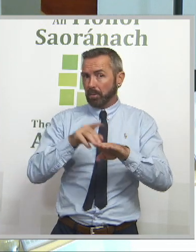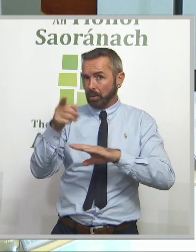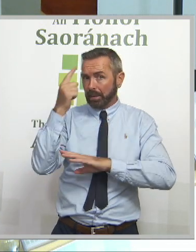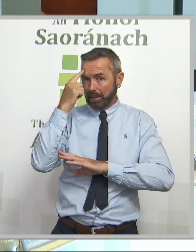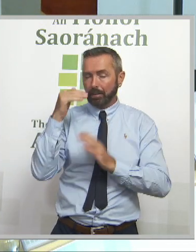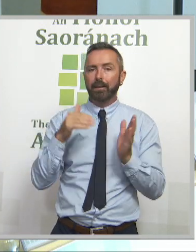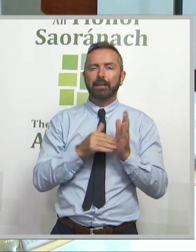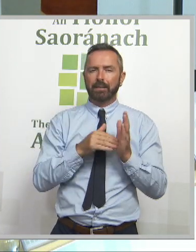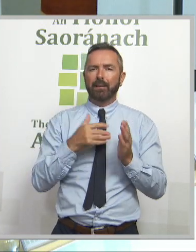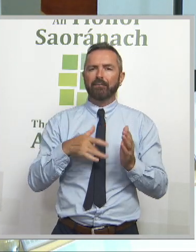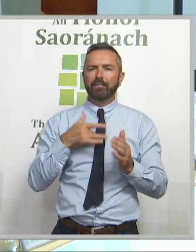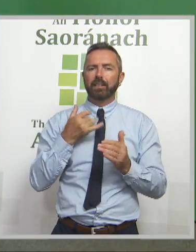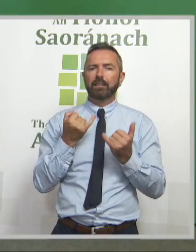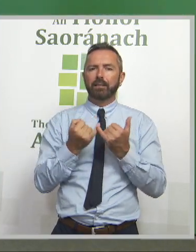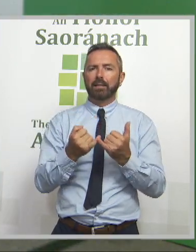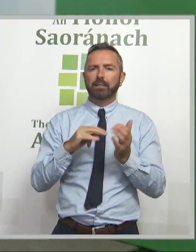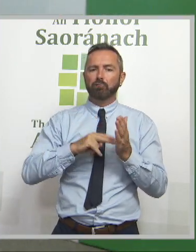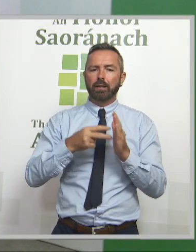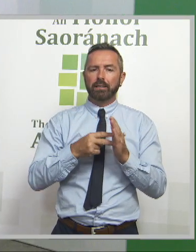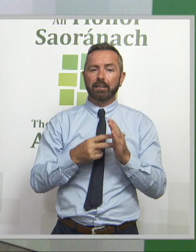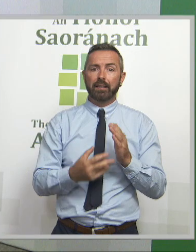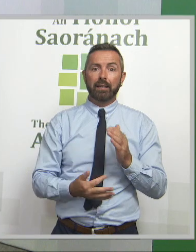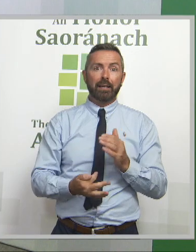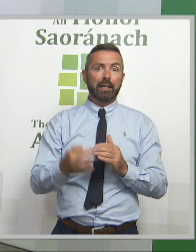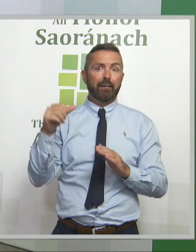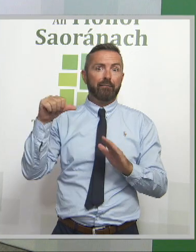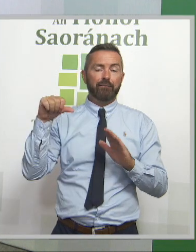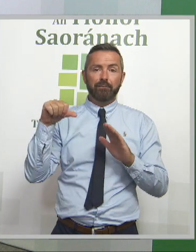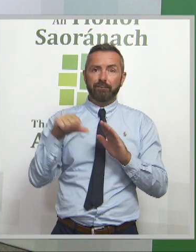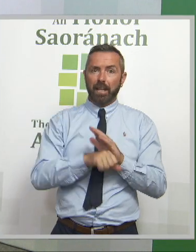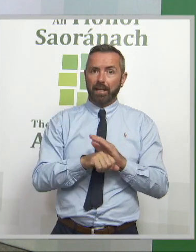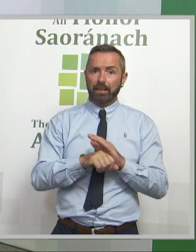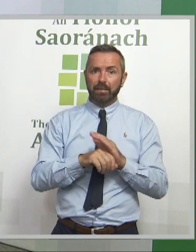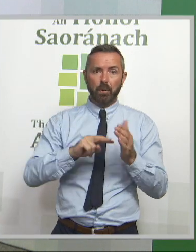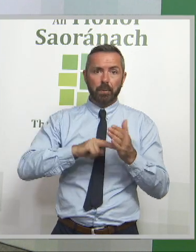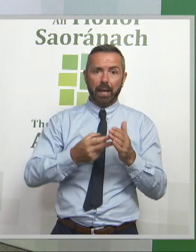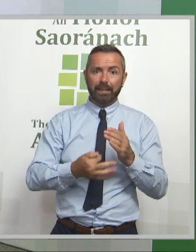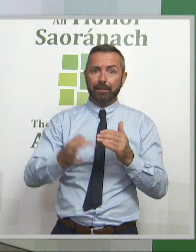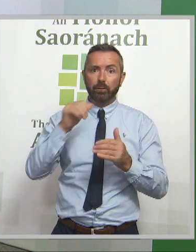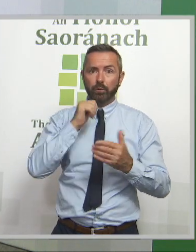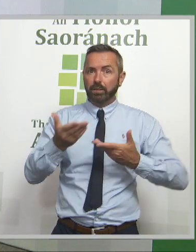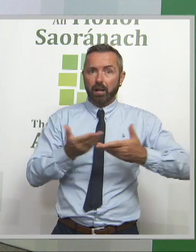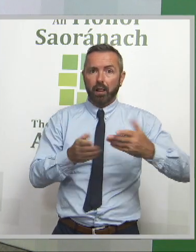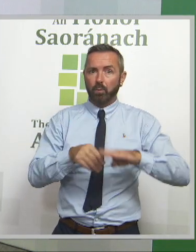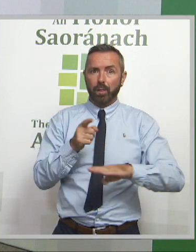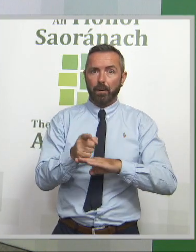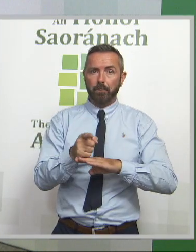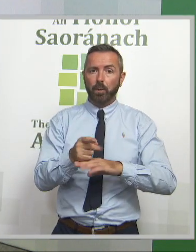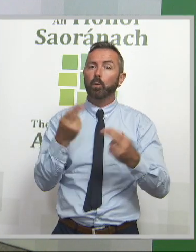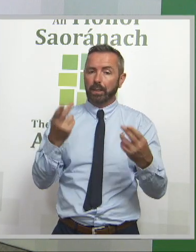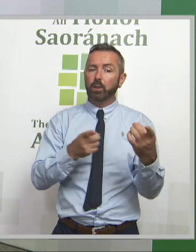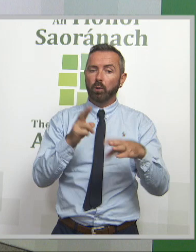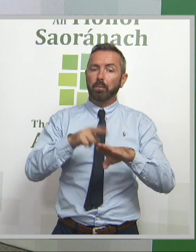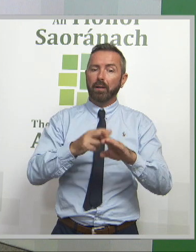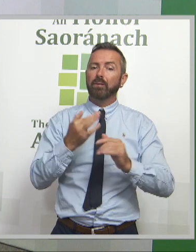it's a failed experiment if we choose to enforce designation on people without dialoguing with them. I suppose the challenge is to be better resourced to do that better in the